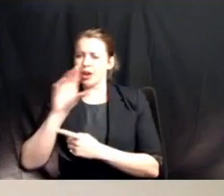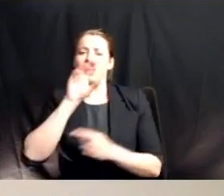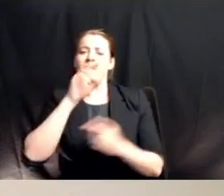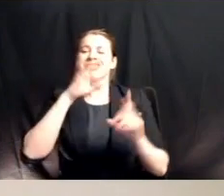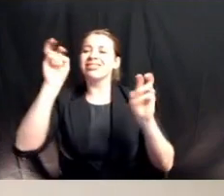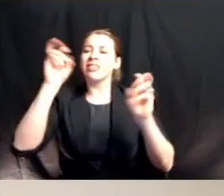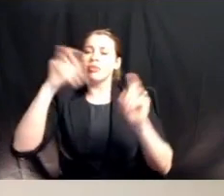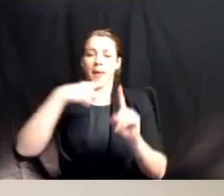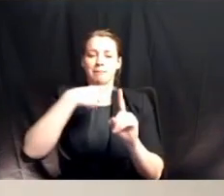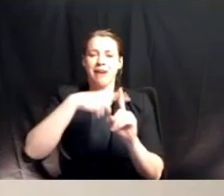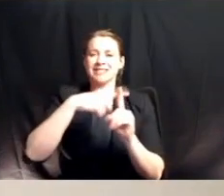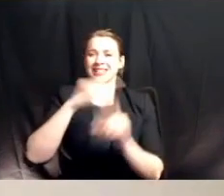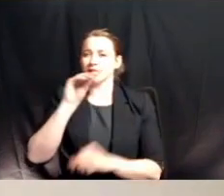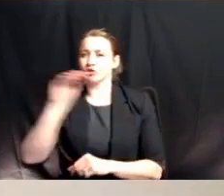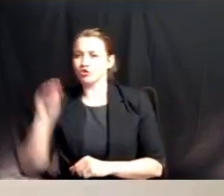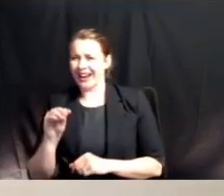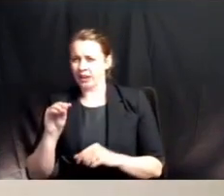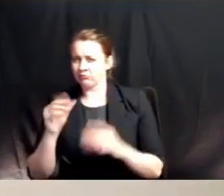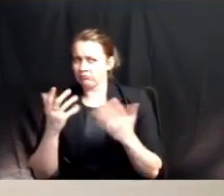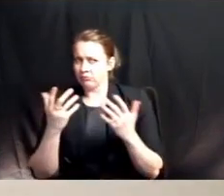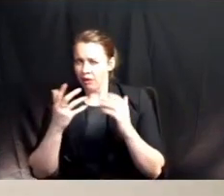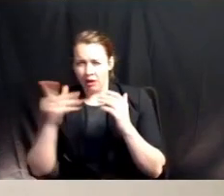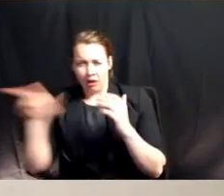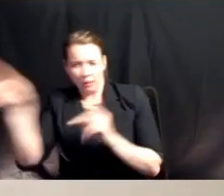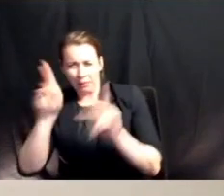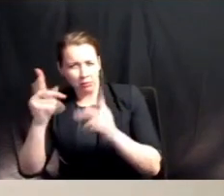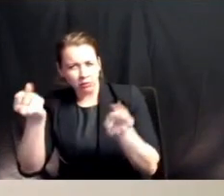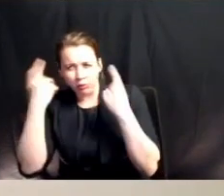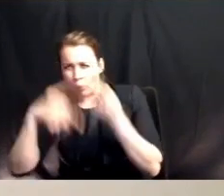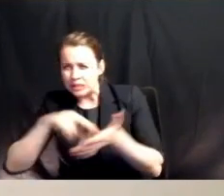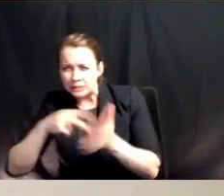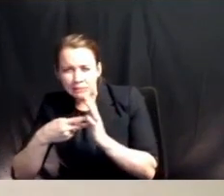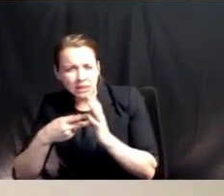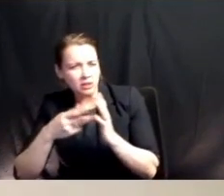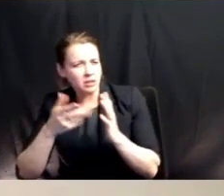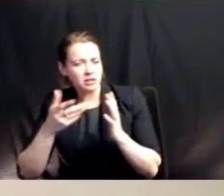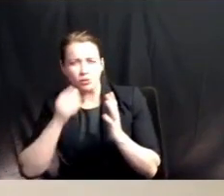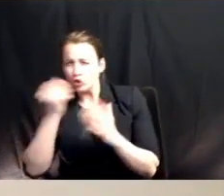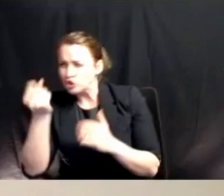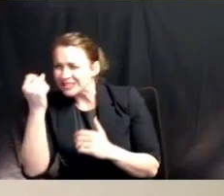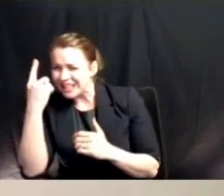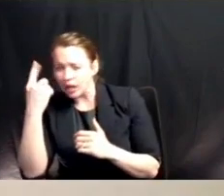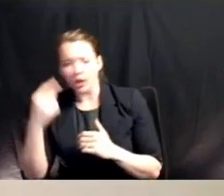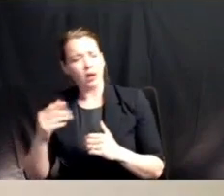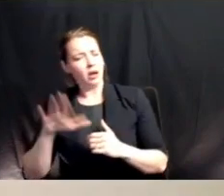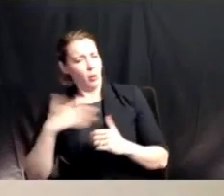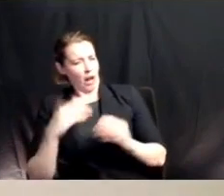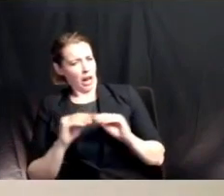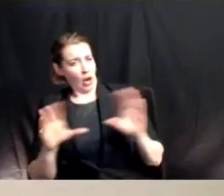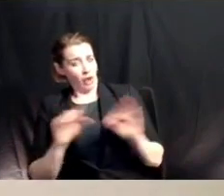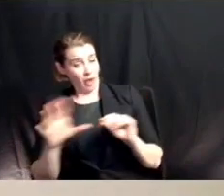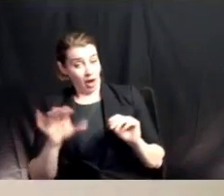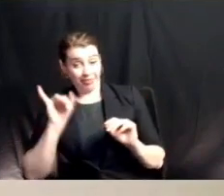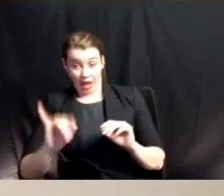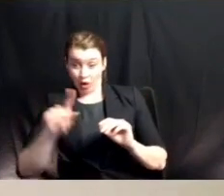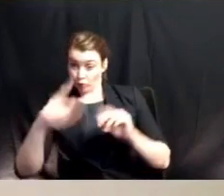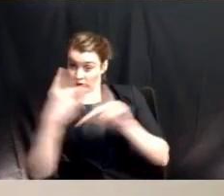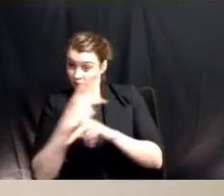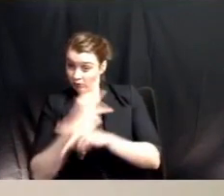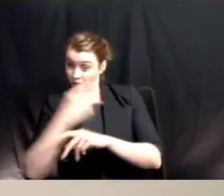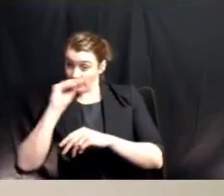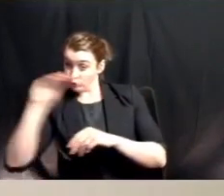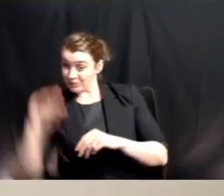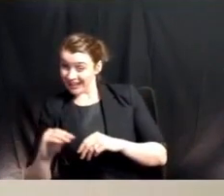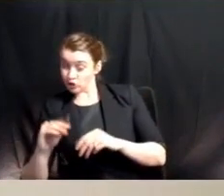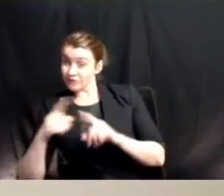being equated. What I was told is that it's on a 7-day rolling basis. Is there just a good explanation to everybody to